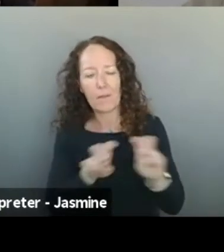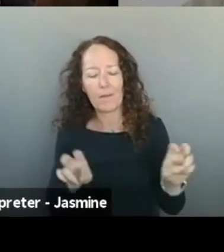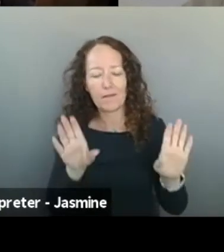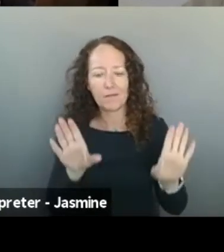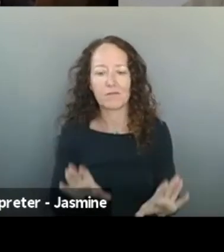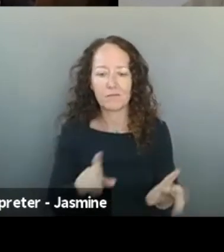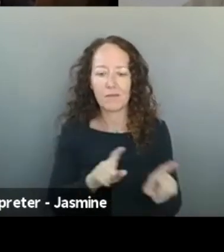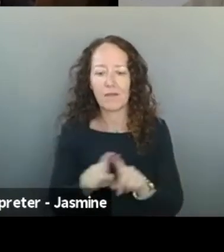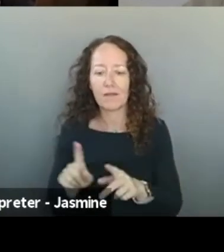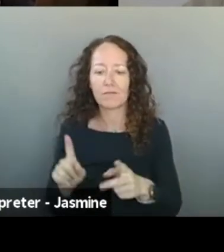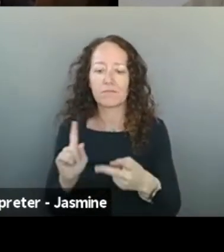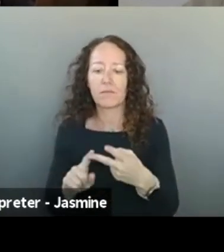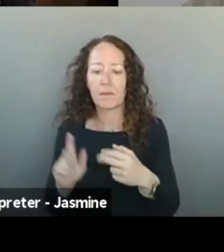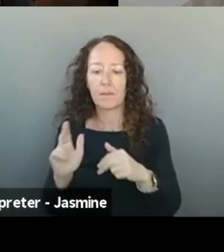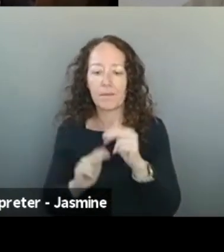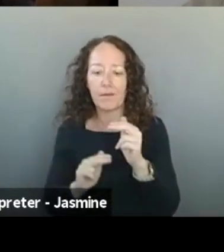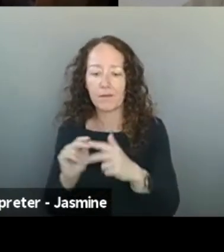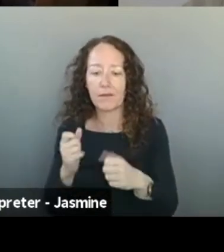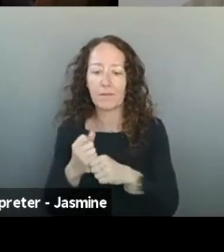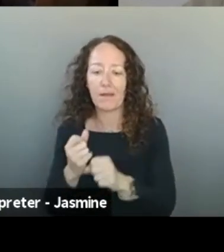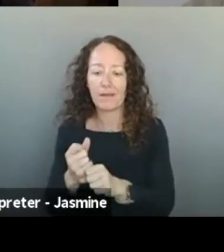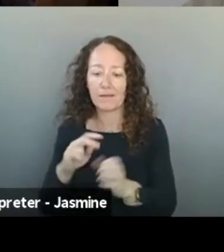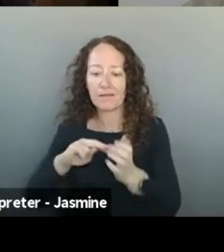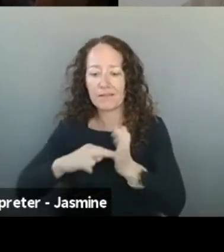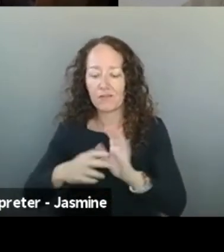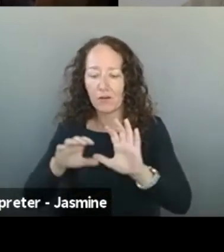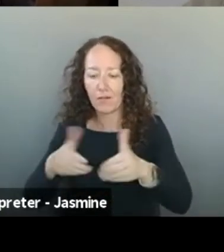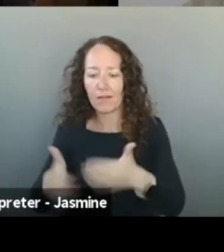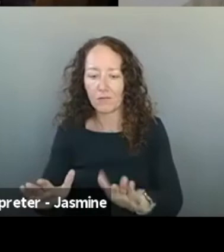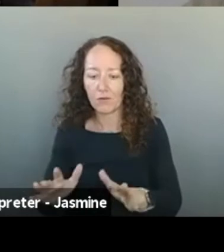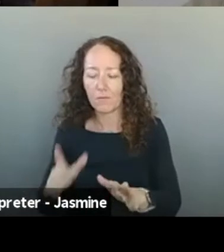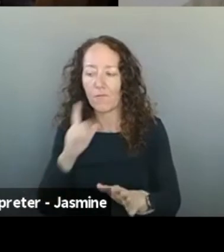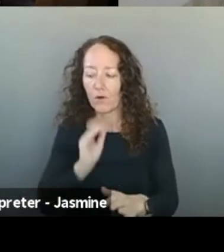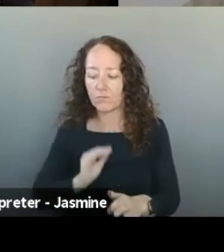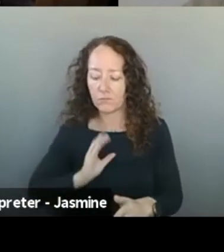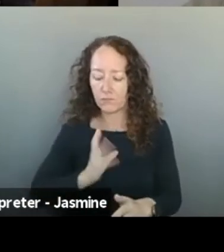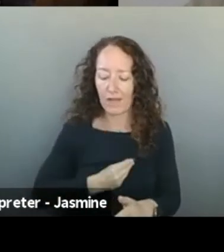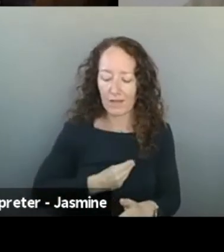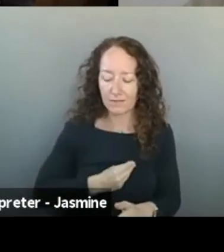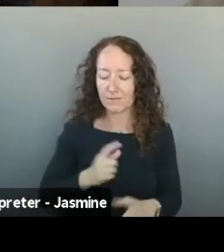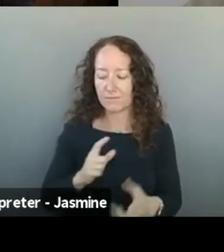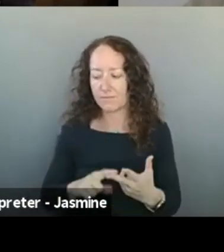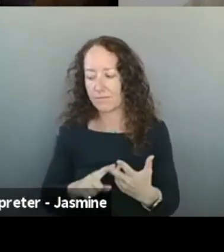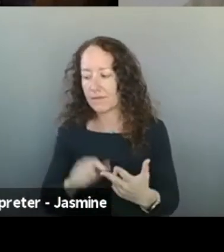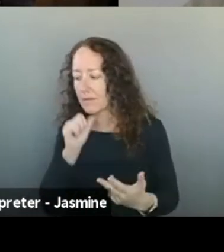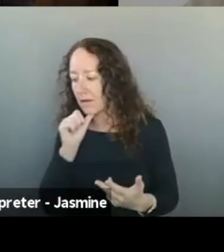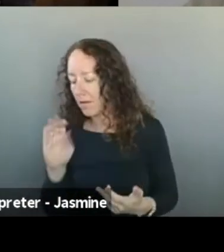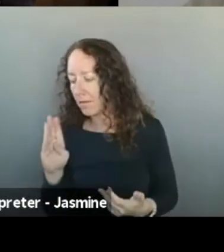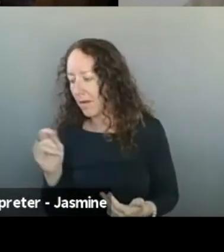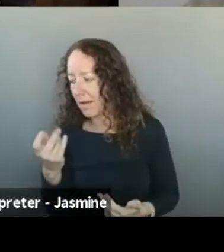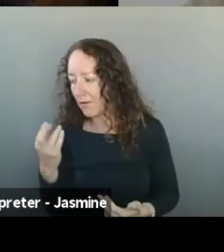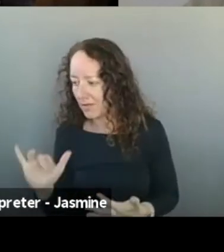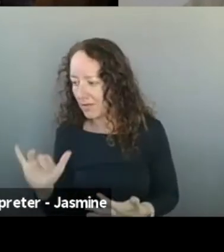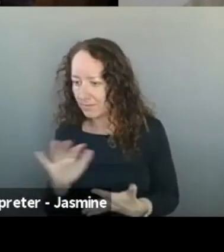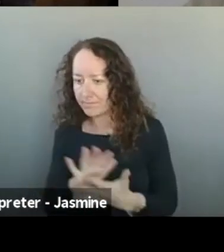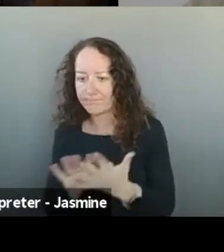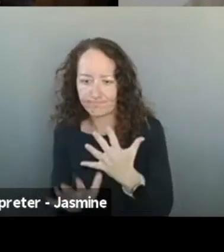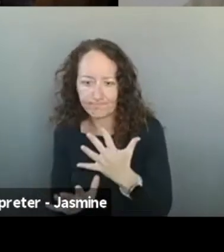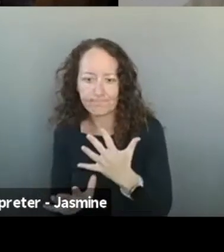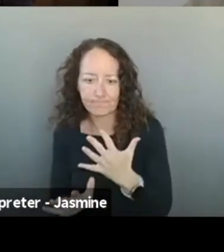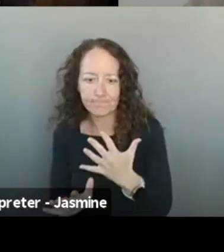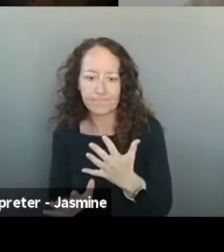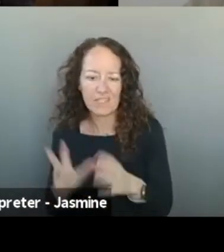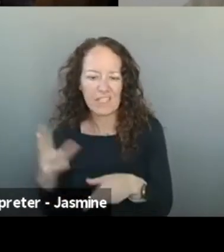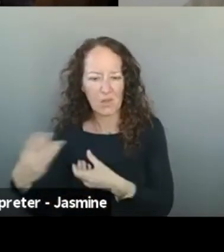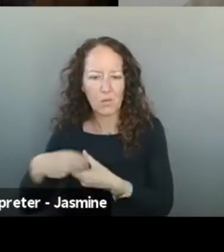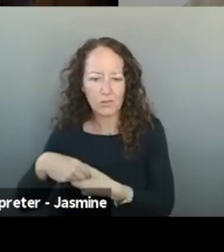and Non-Binary Inclusion. I'm going to ask Megan if you don't mind to put a link in the chat to our face-to-face schedule. If you don't have